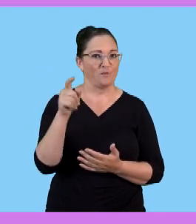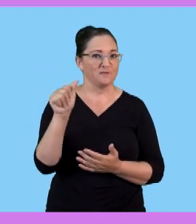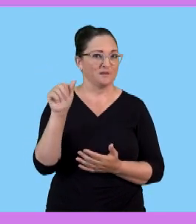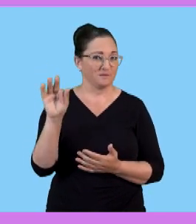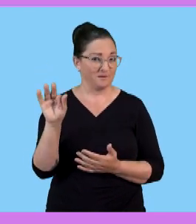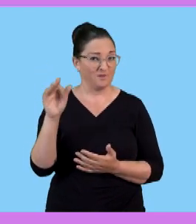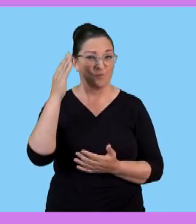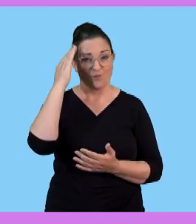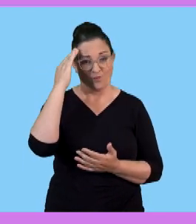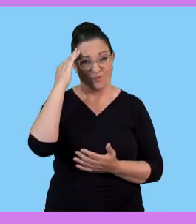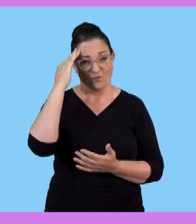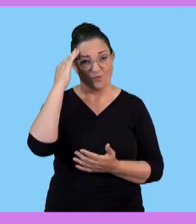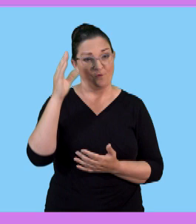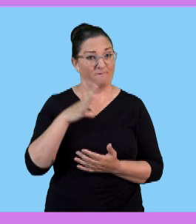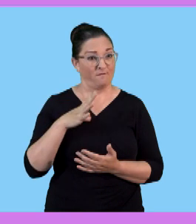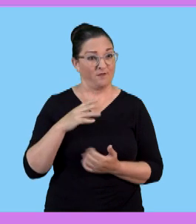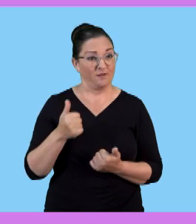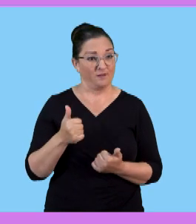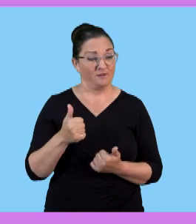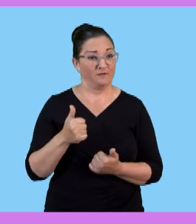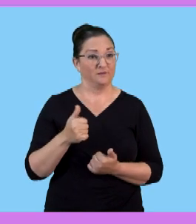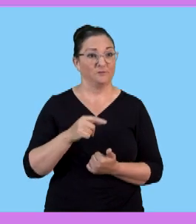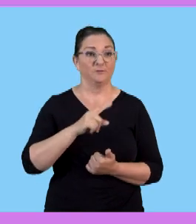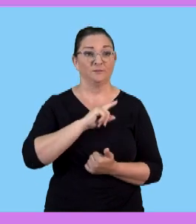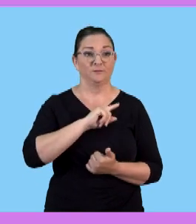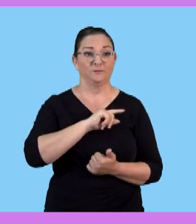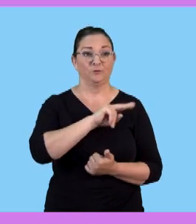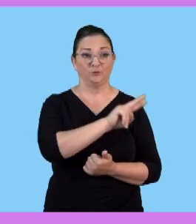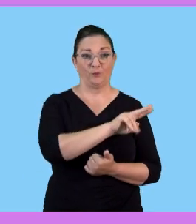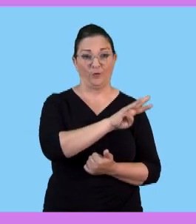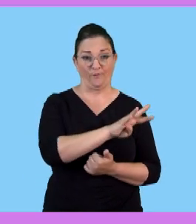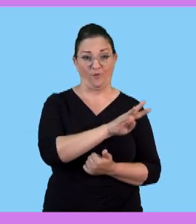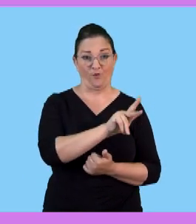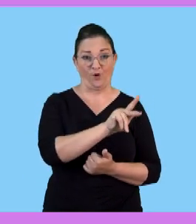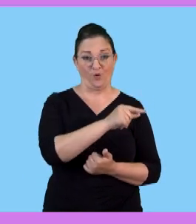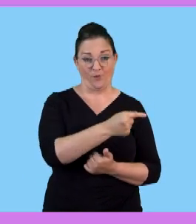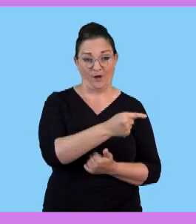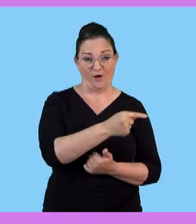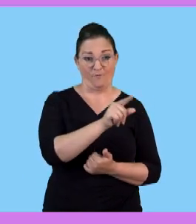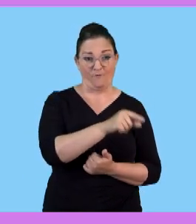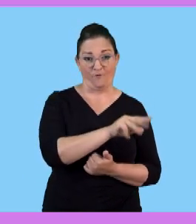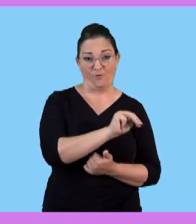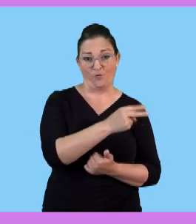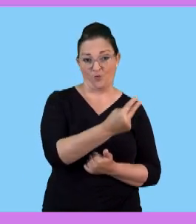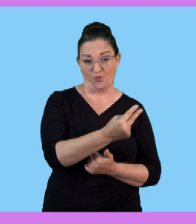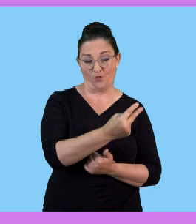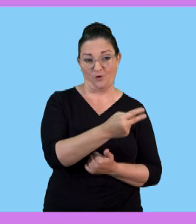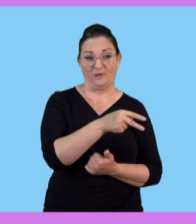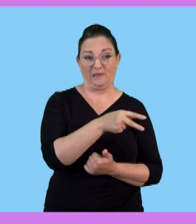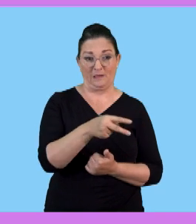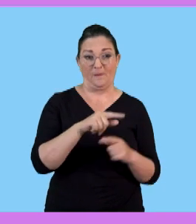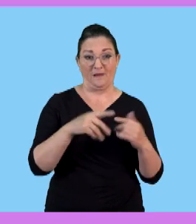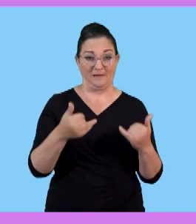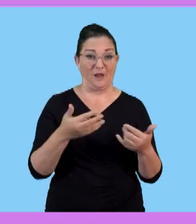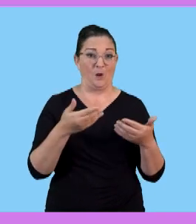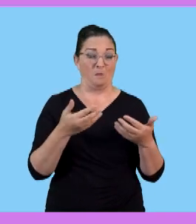is 1.63 meters. Are we fine? So I'm going to quickly leave this 24 kilograms here per square meters. We